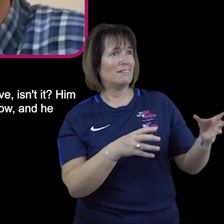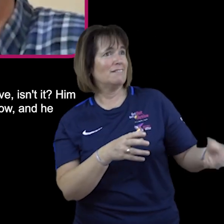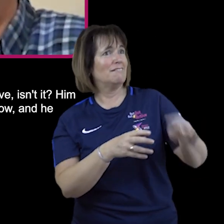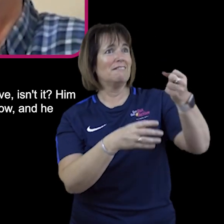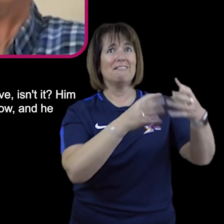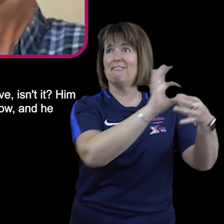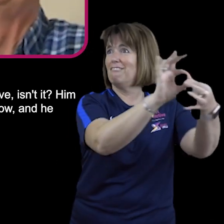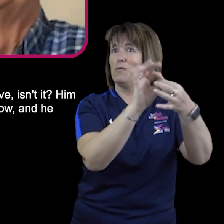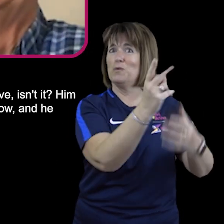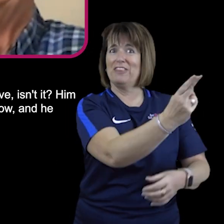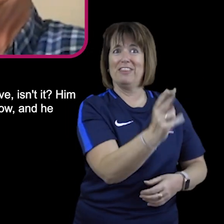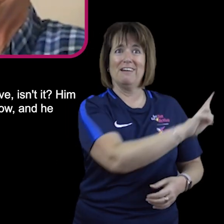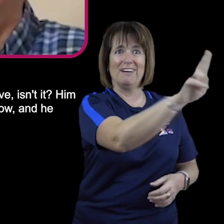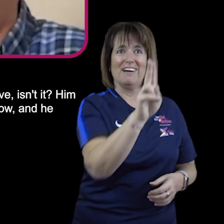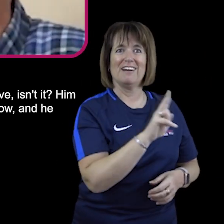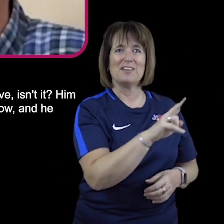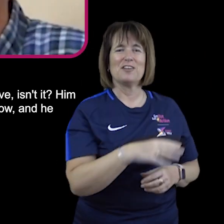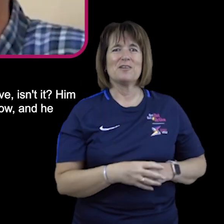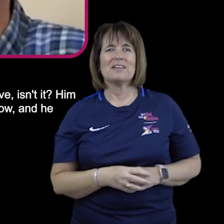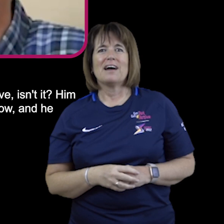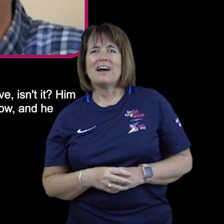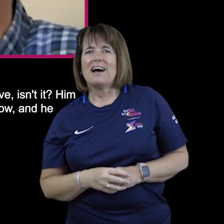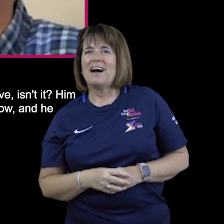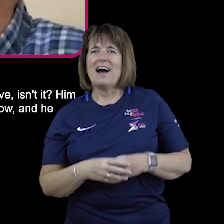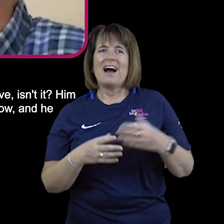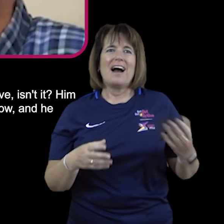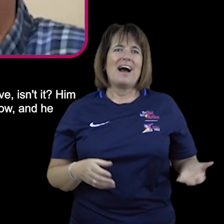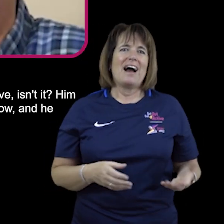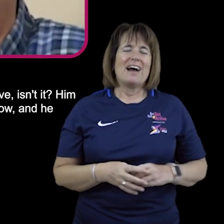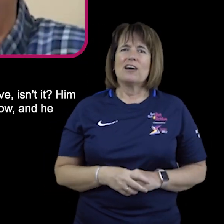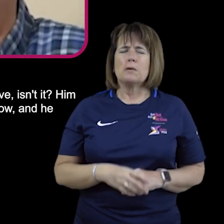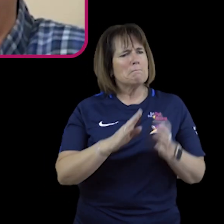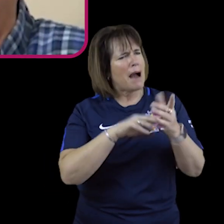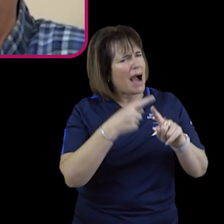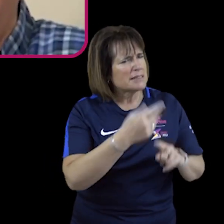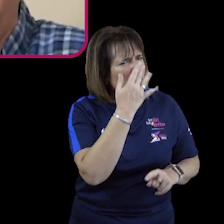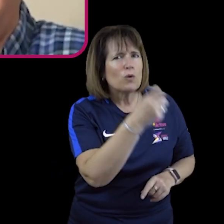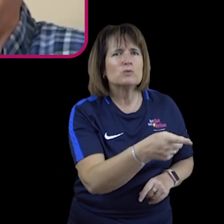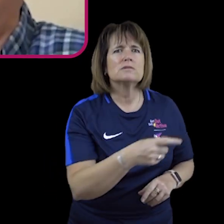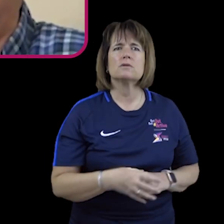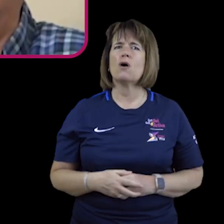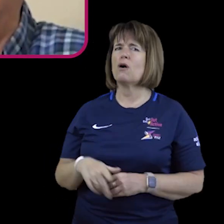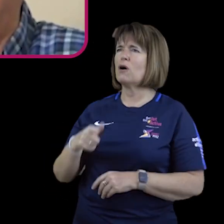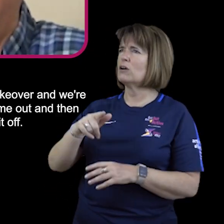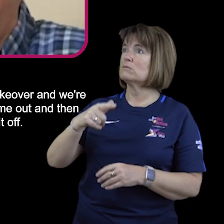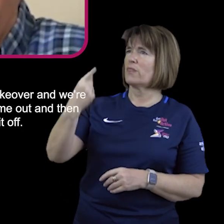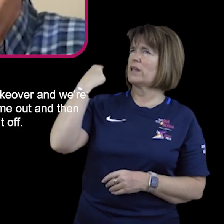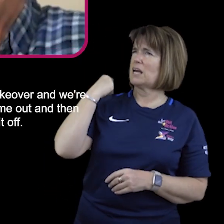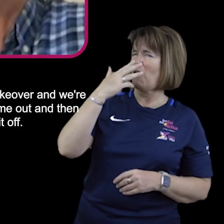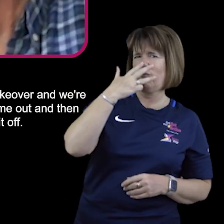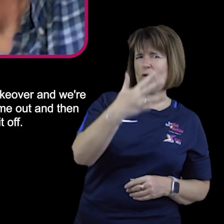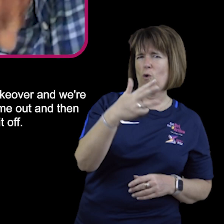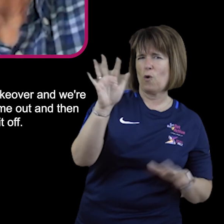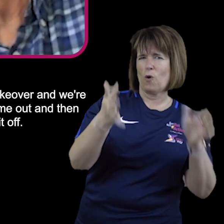and so he palled up with Max, sort of tagged along with him. How old's Max?